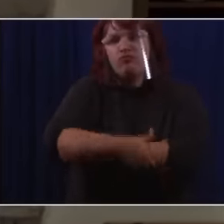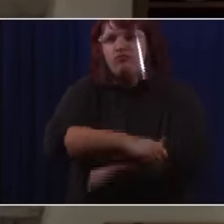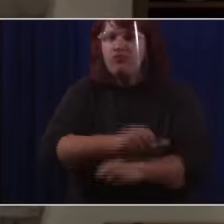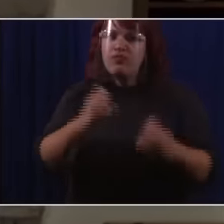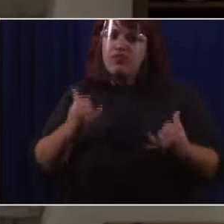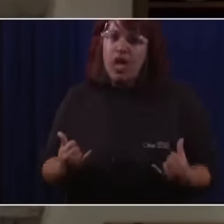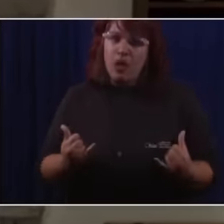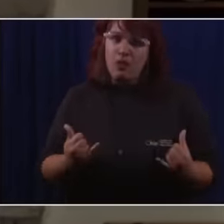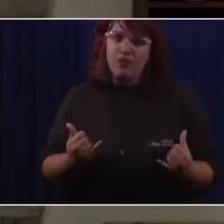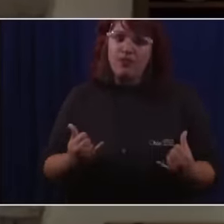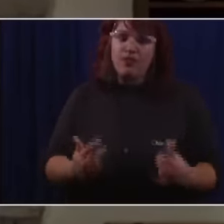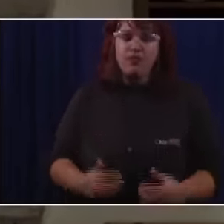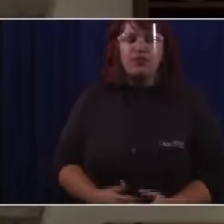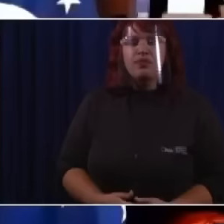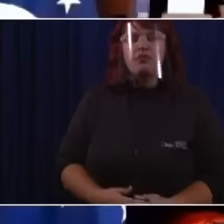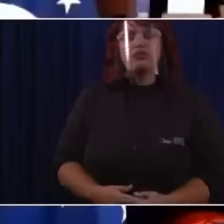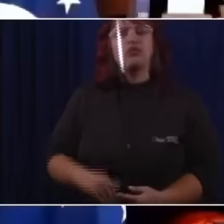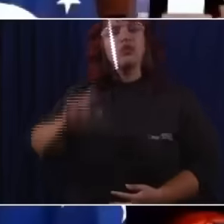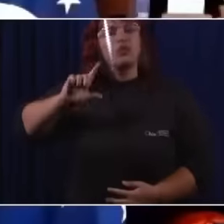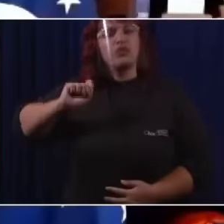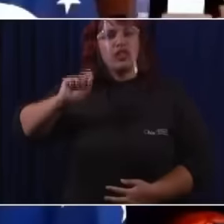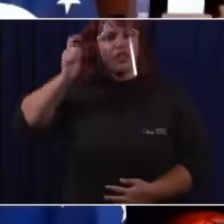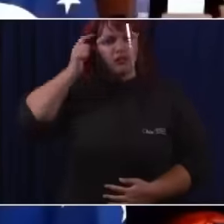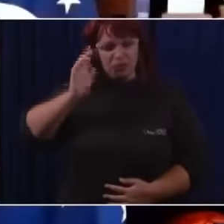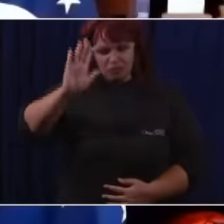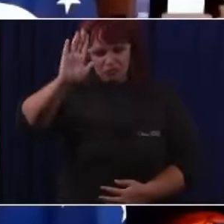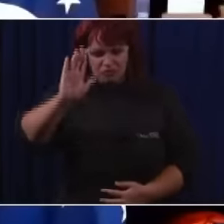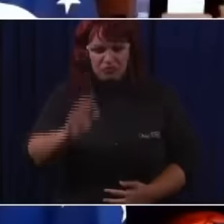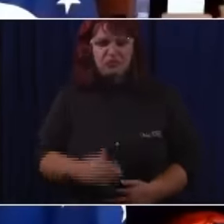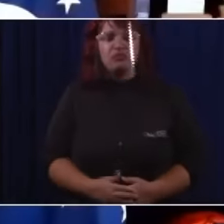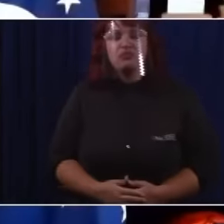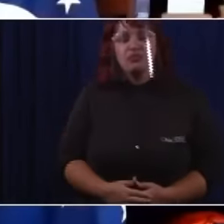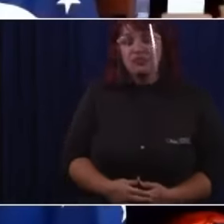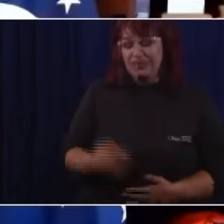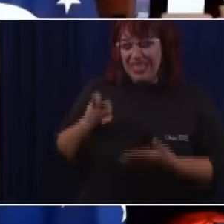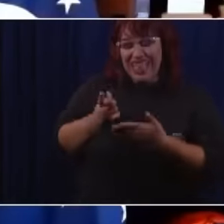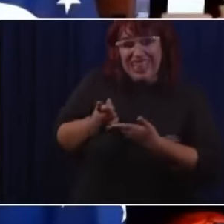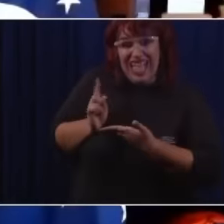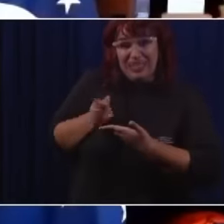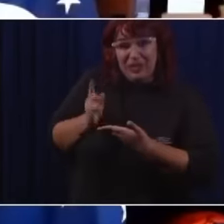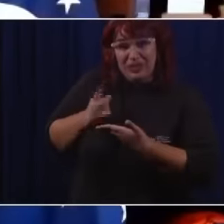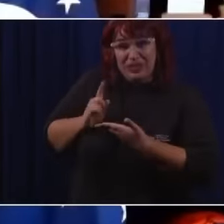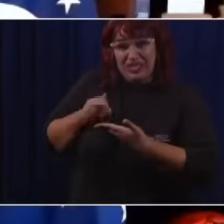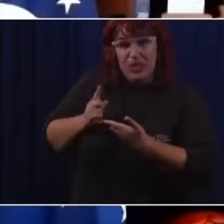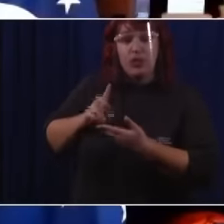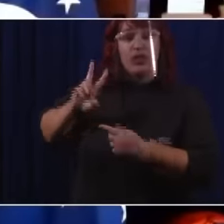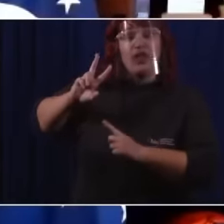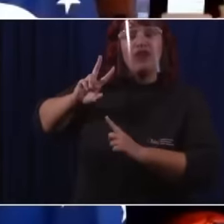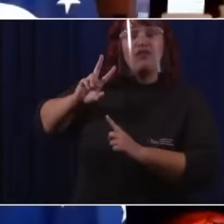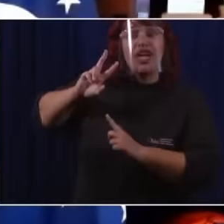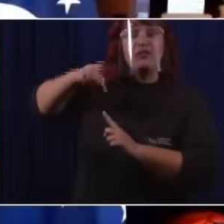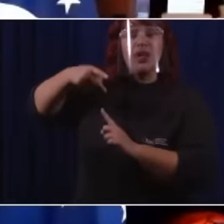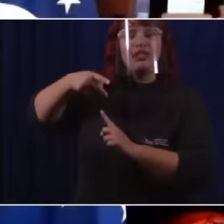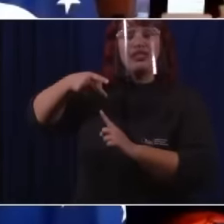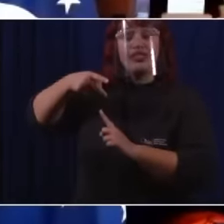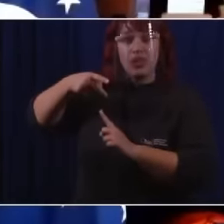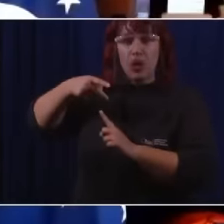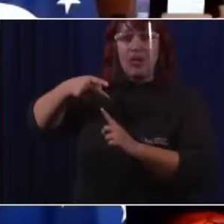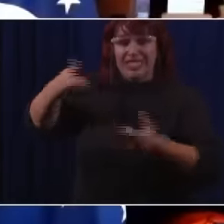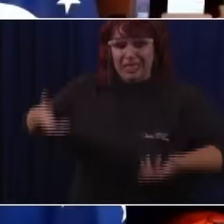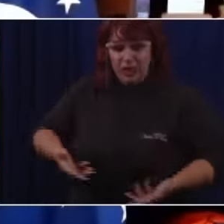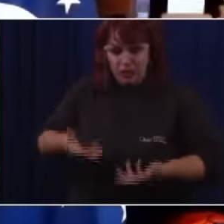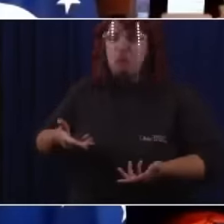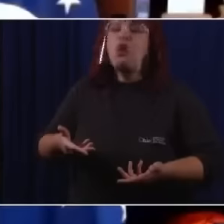Governor, just quick answer to the question. I visited with Vice President Pence last week when he was in Columbus, but I do not intend